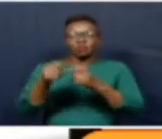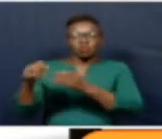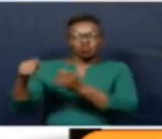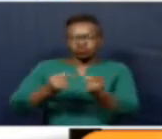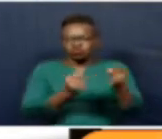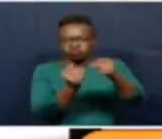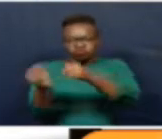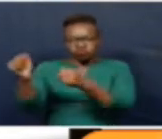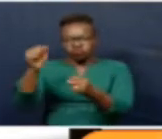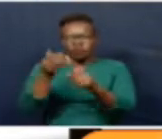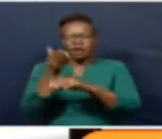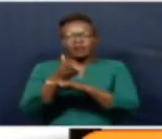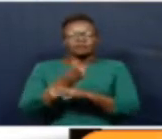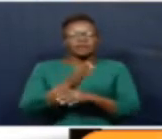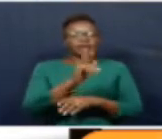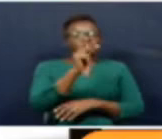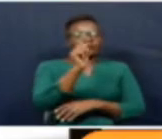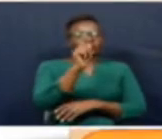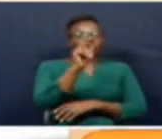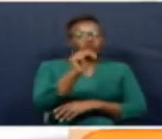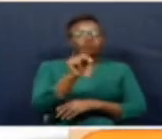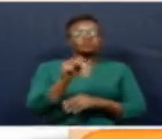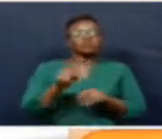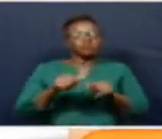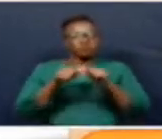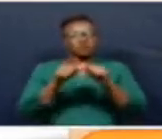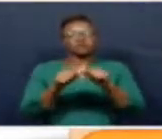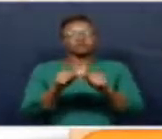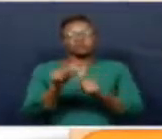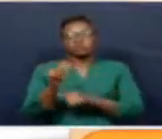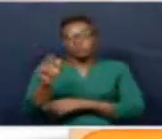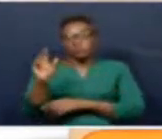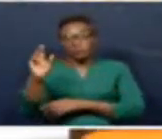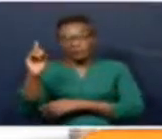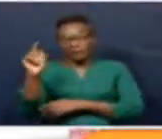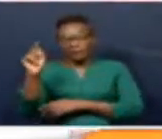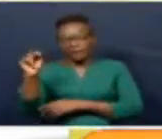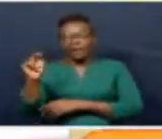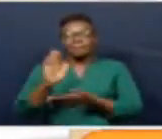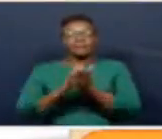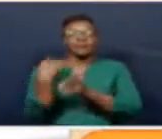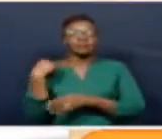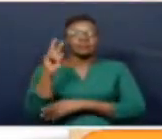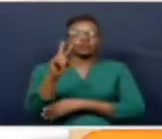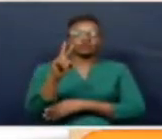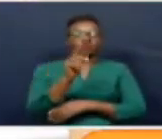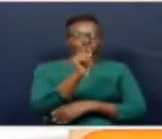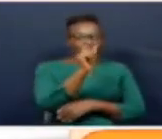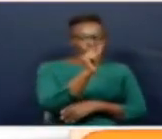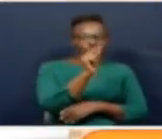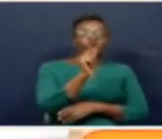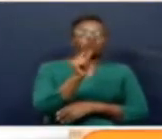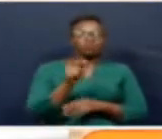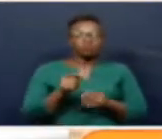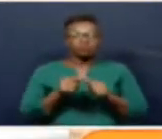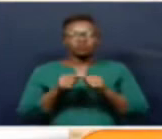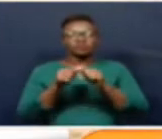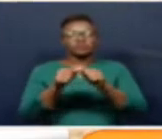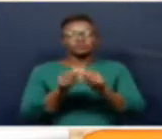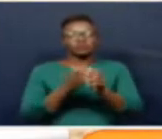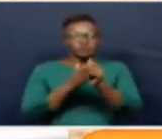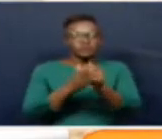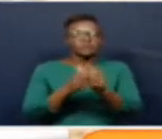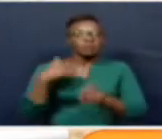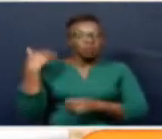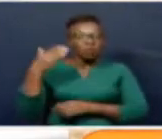Tundo's dominant display today. Chager was second in his Porsche 911 behind Tundo, who was peerless in pole. Tundo, the recently